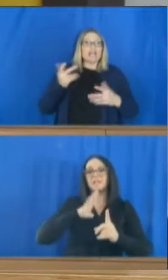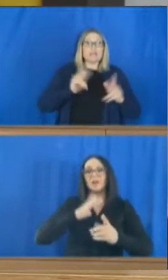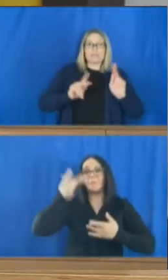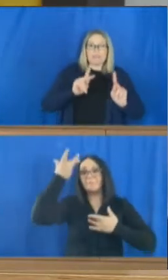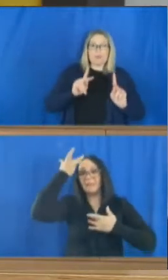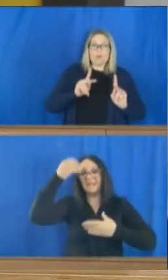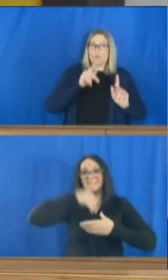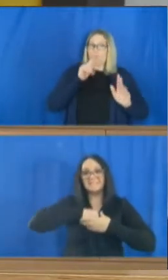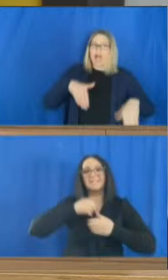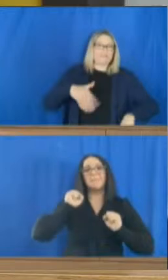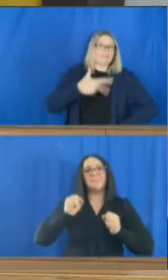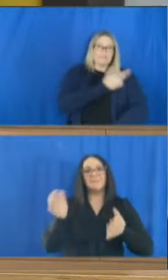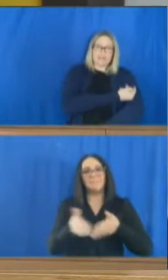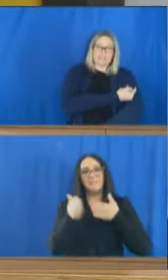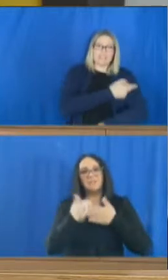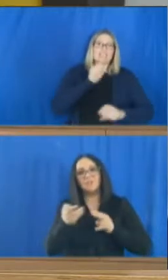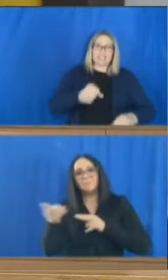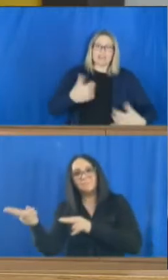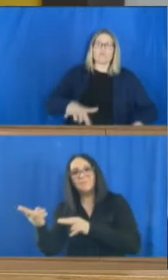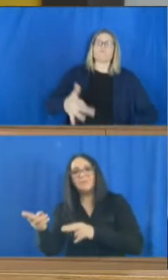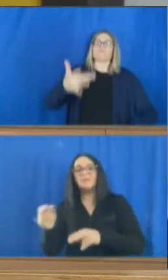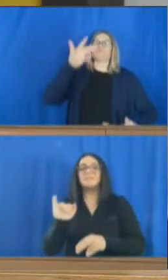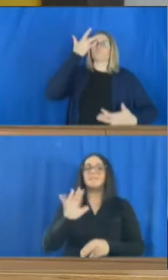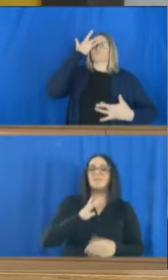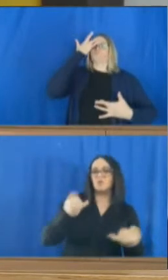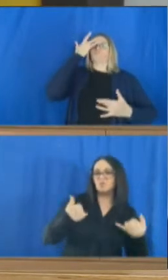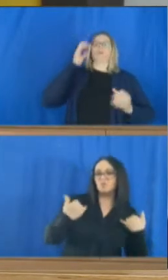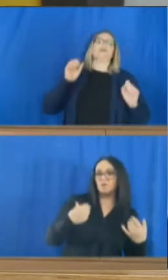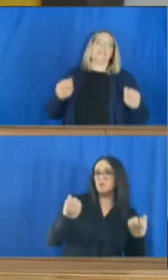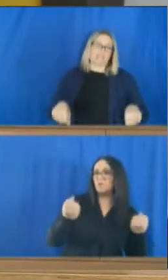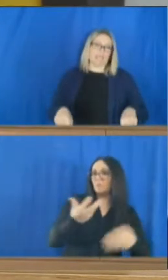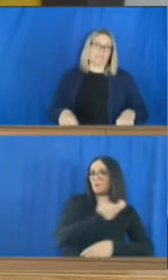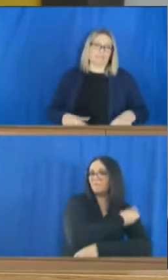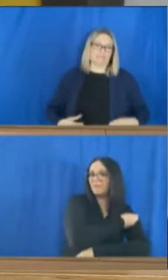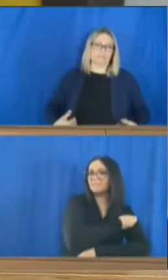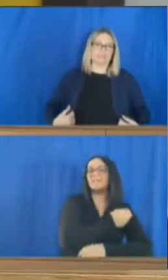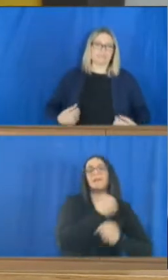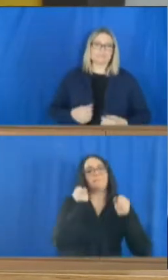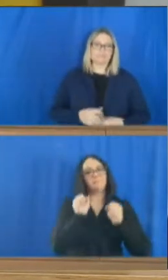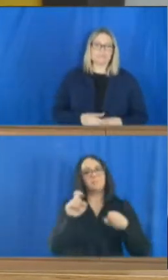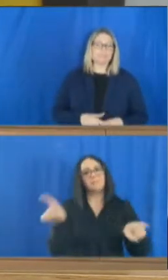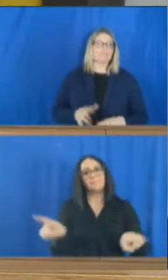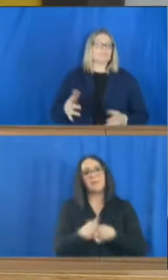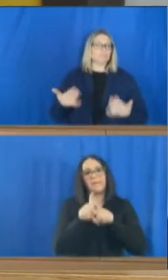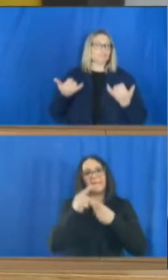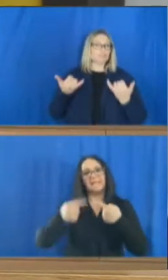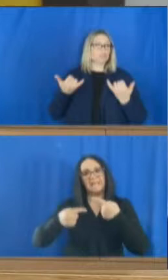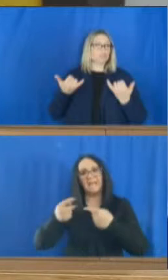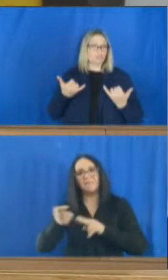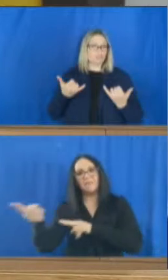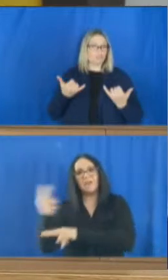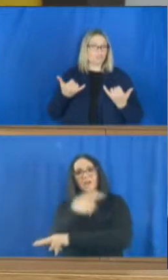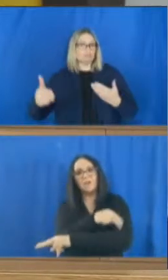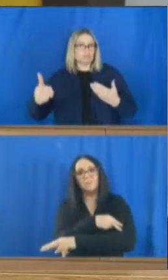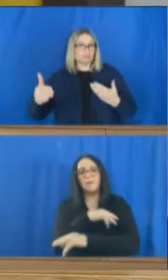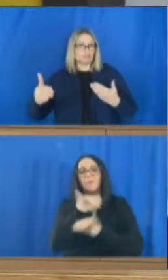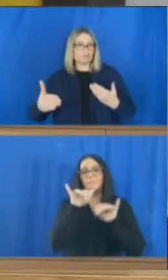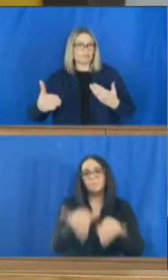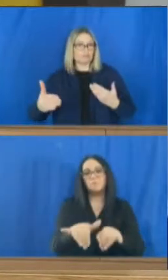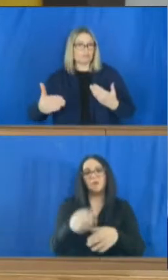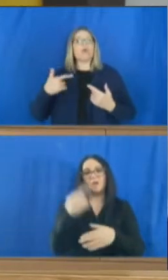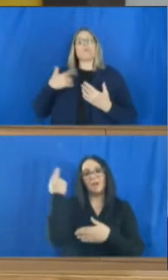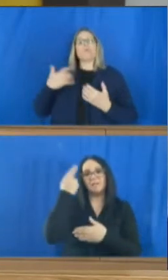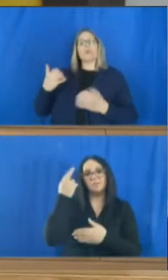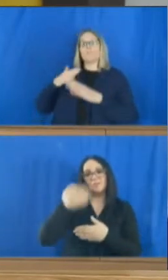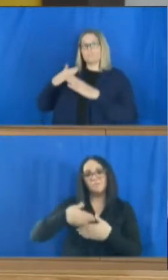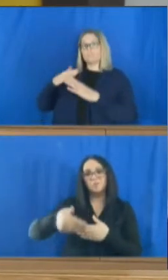their booster shot to get it. If you haven't been vaccinated with your first dose, get your first dose, get your second dose if you can, and your booster. So that's what we need